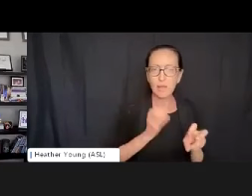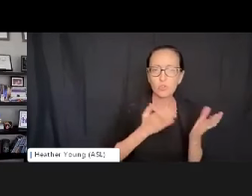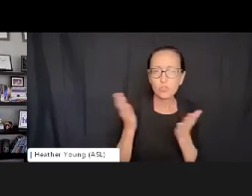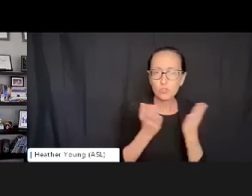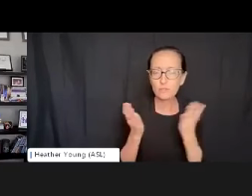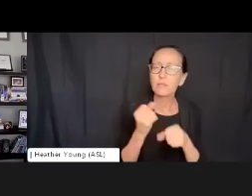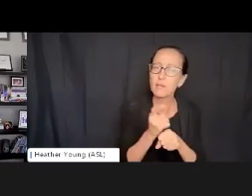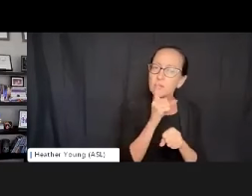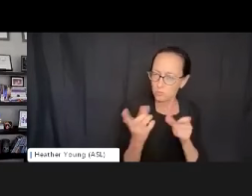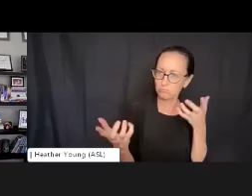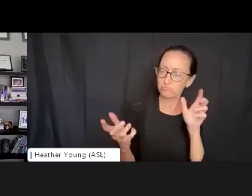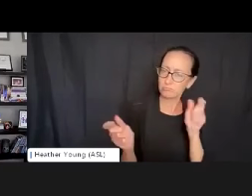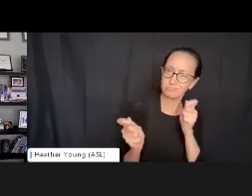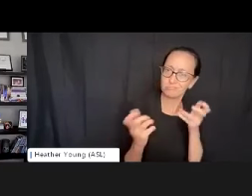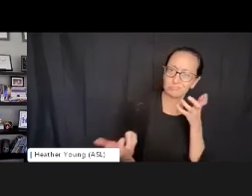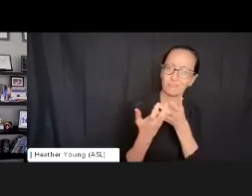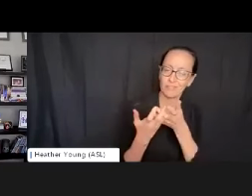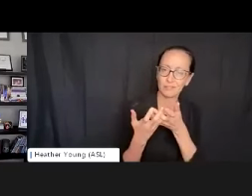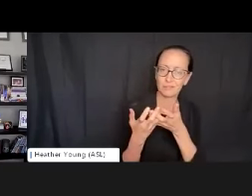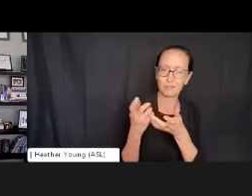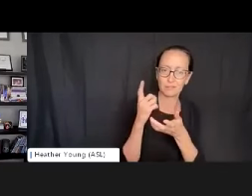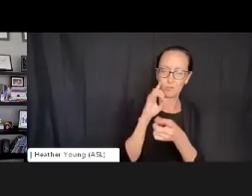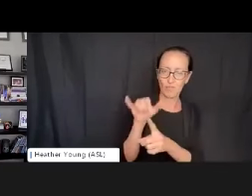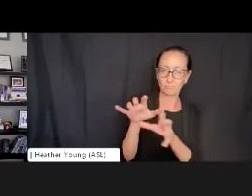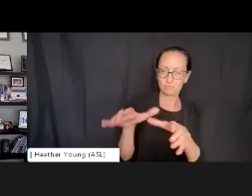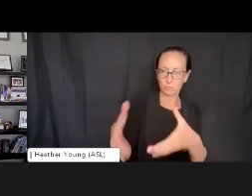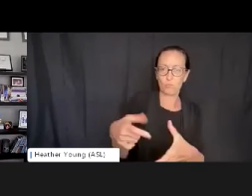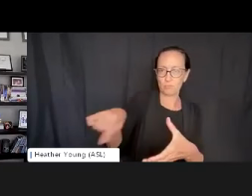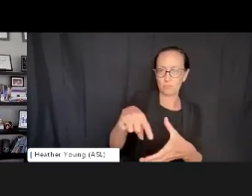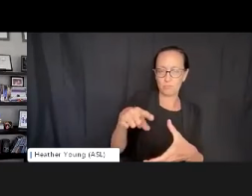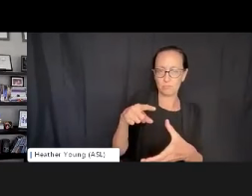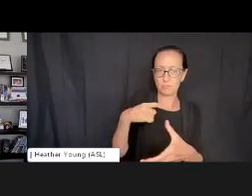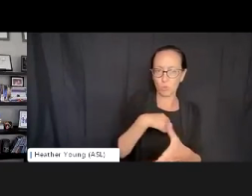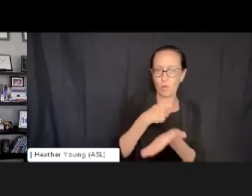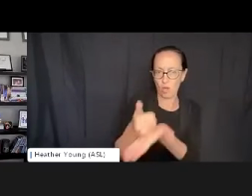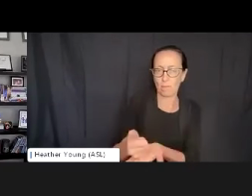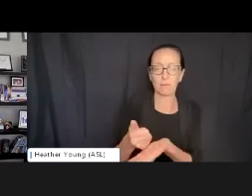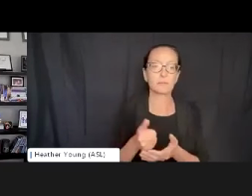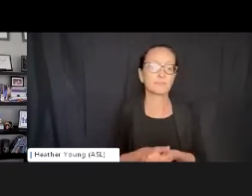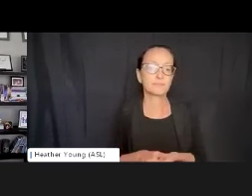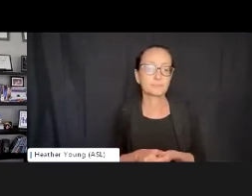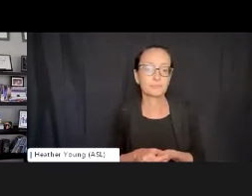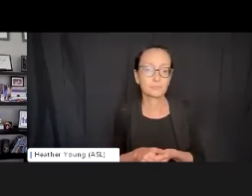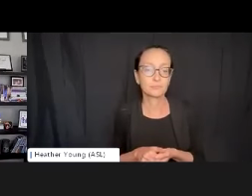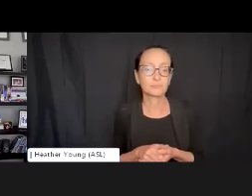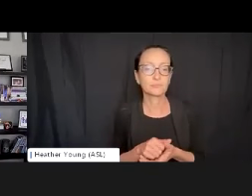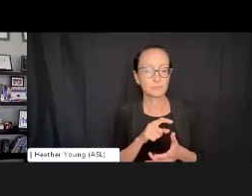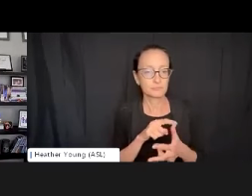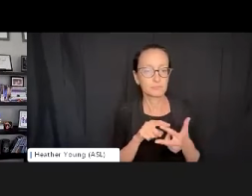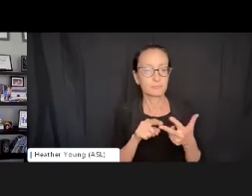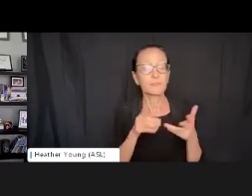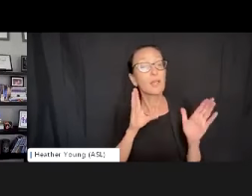are trauma-informed and tailored for the victim populations we work with. And then the individual, our individual staff,